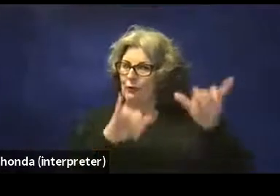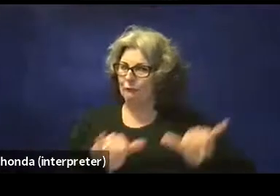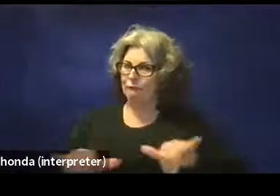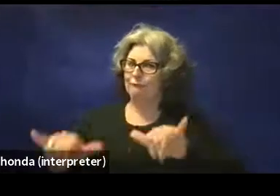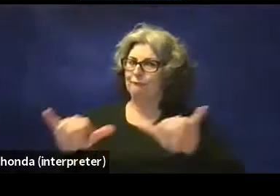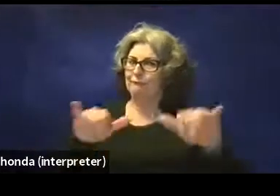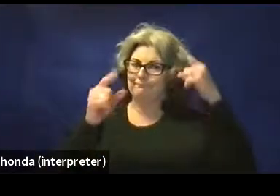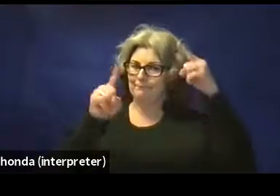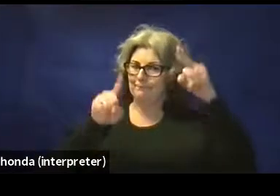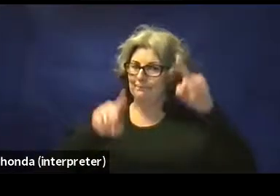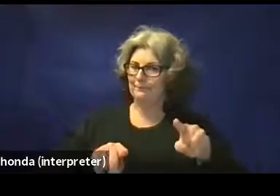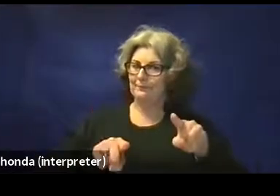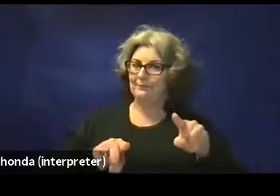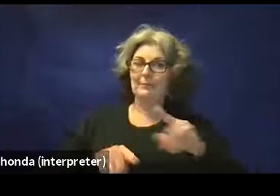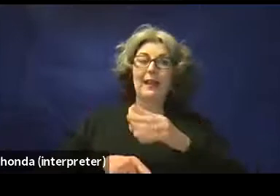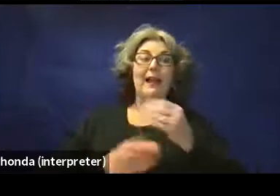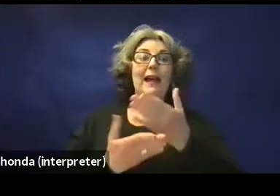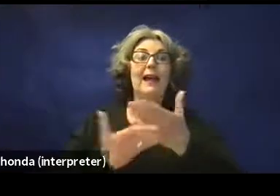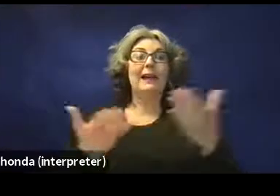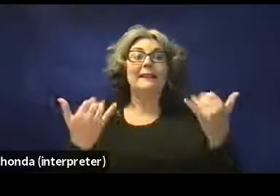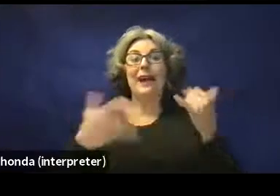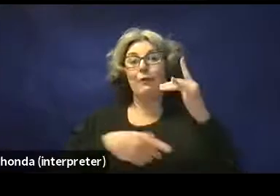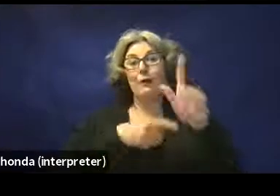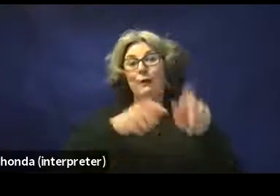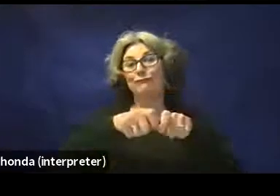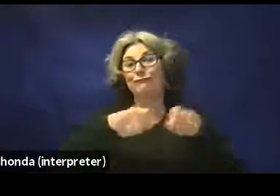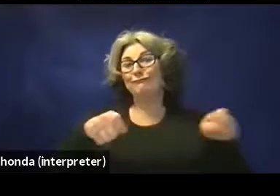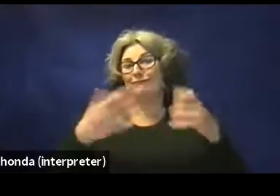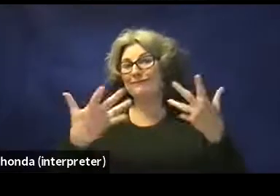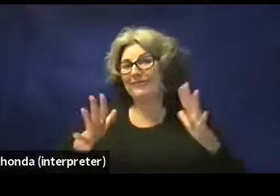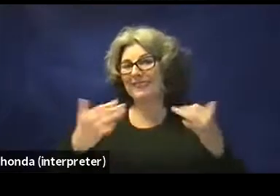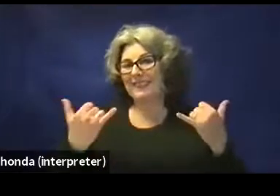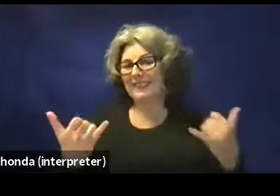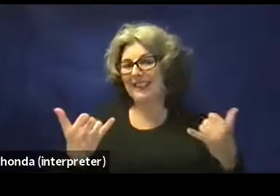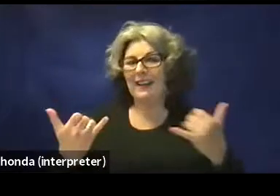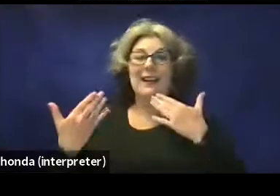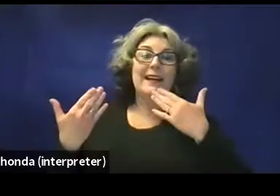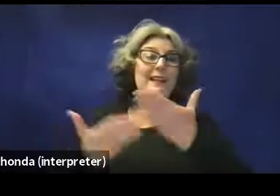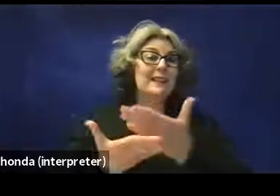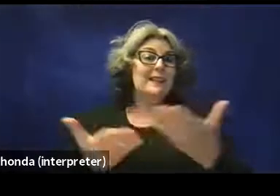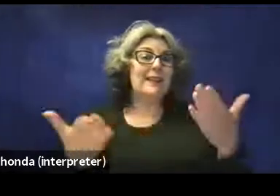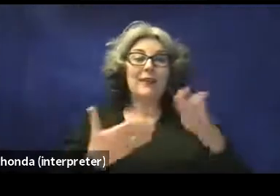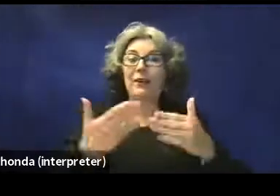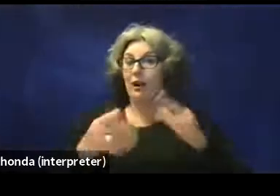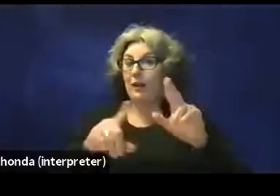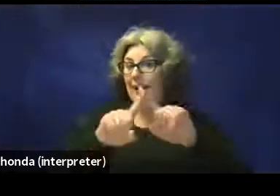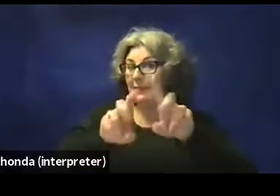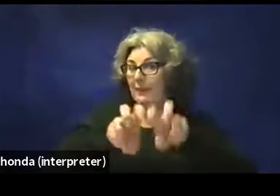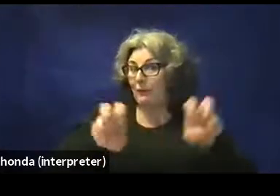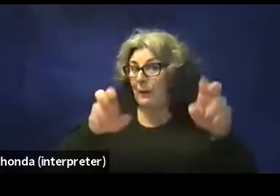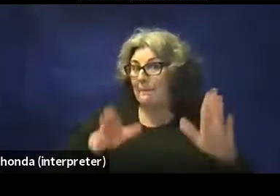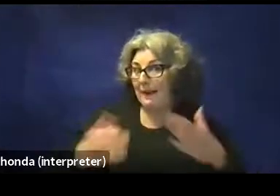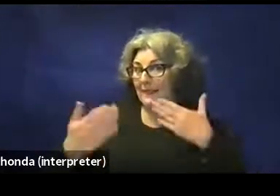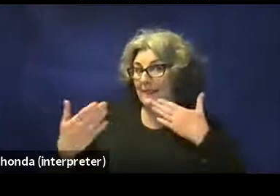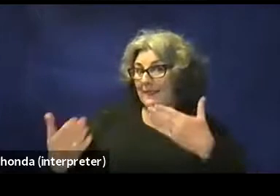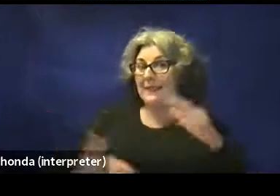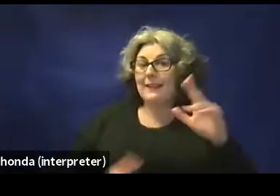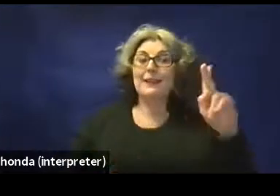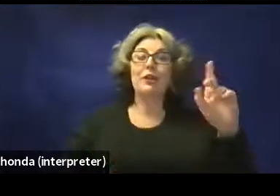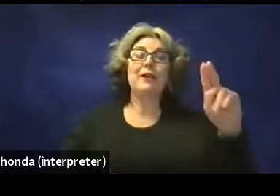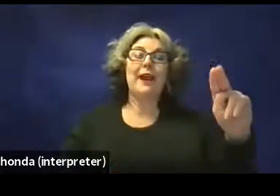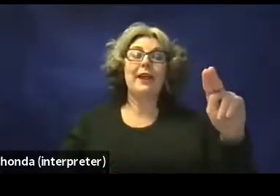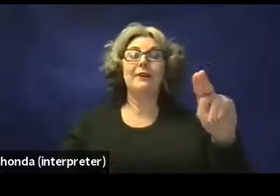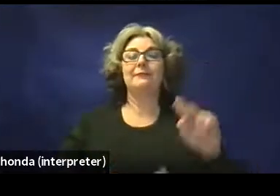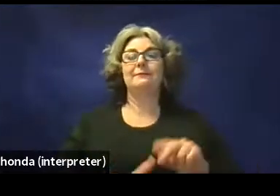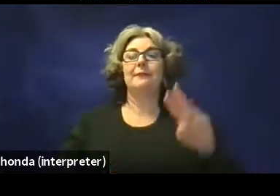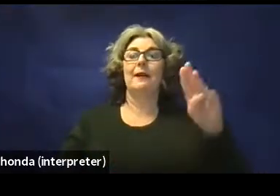would say. And with that, we are going to wrap up. So I want to thank so much all of our different panelists, Karen